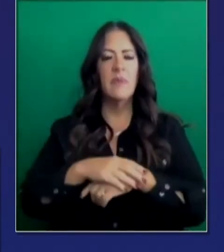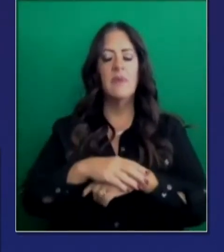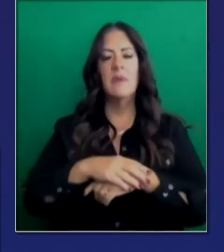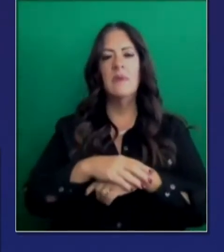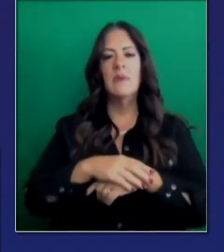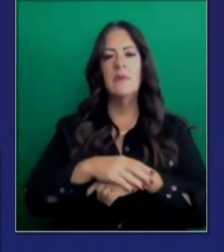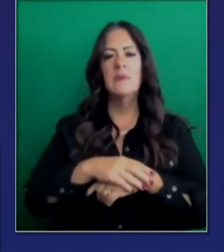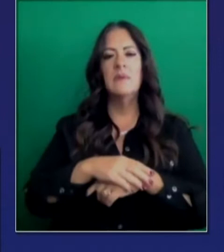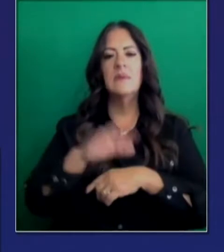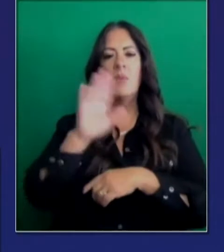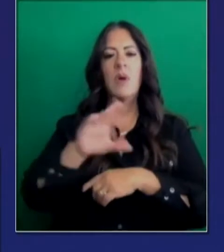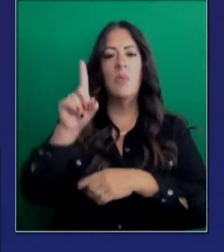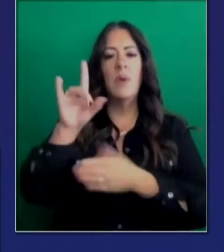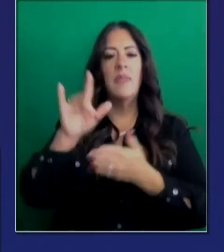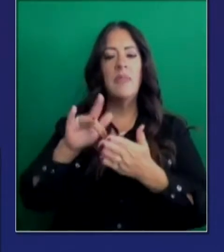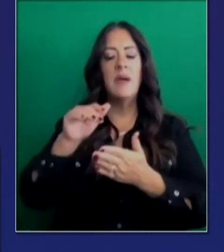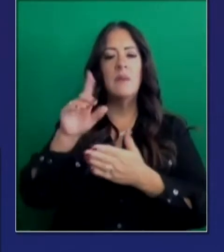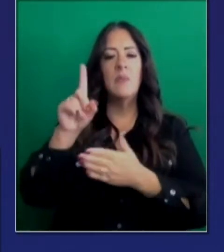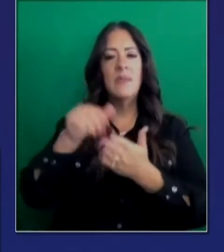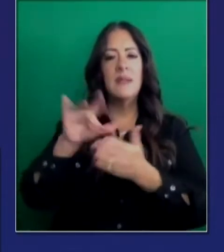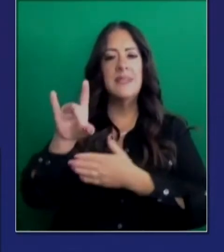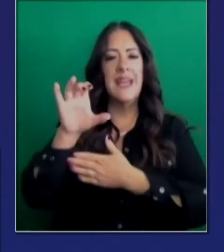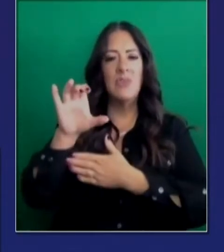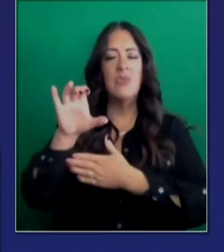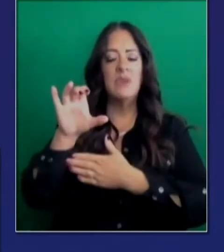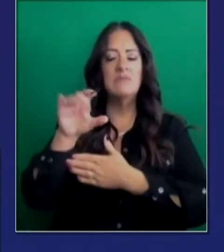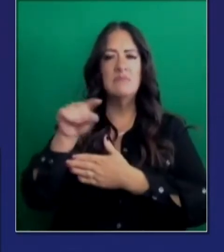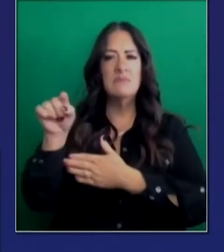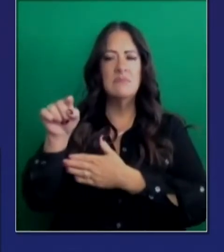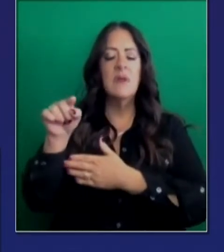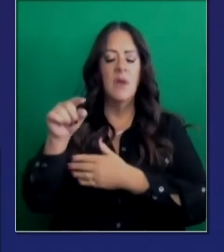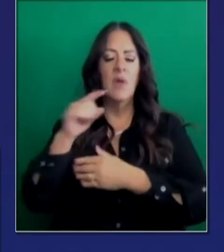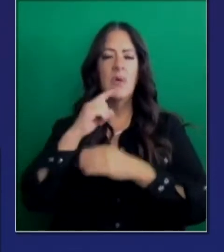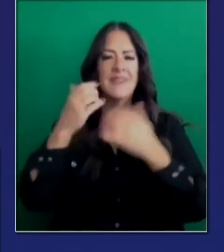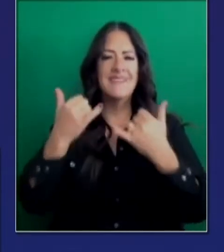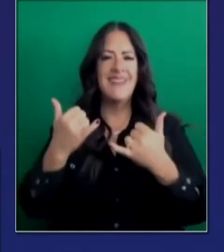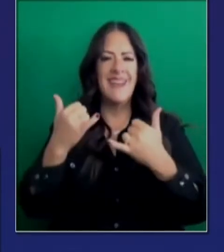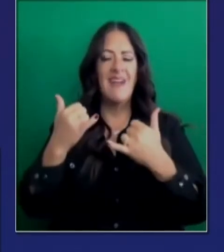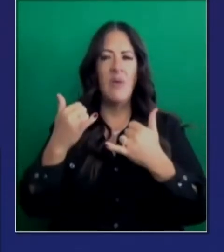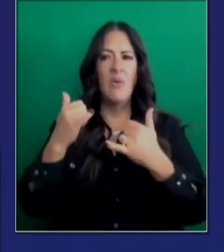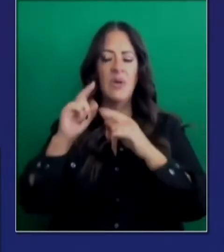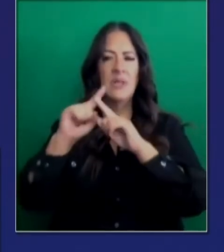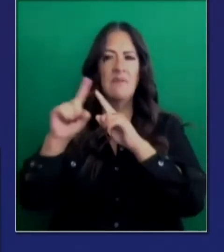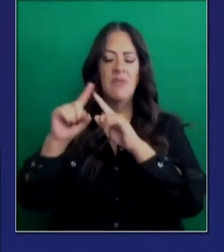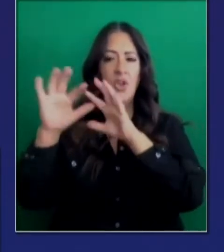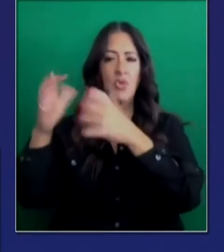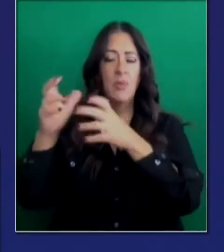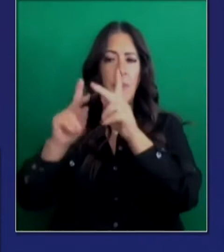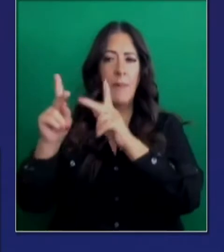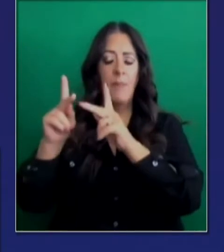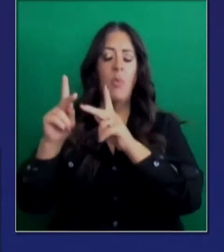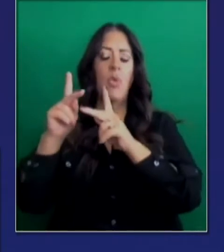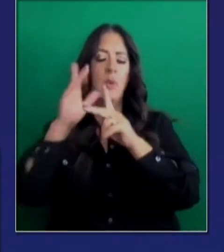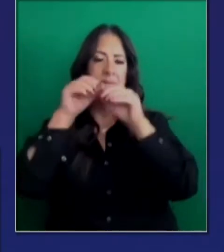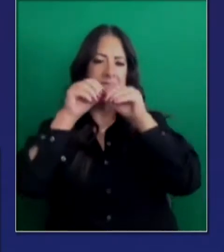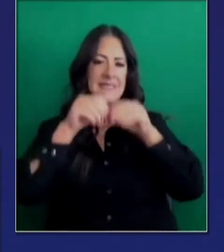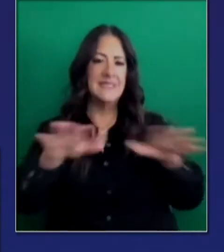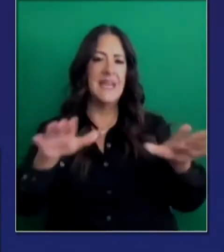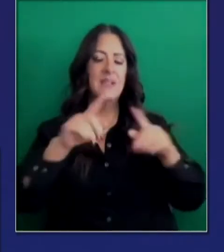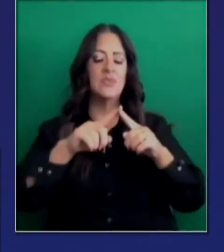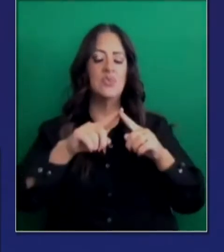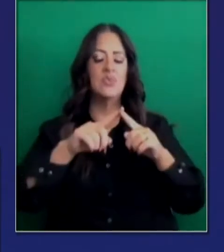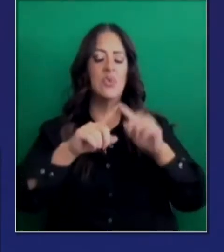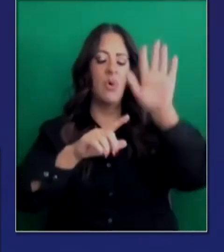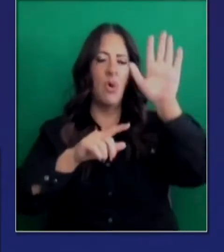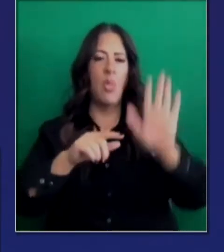now deployed across the state of California, a disproportionate number in Southern California. As it relates to the next week